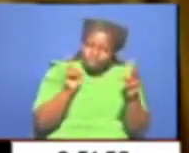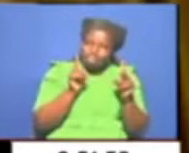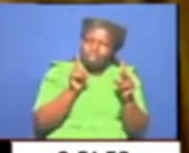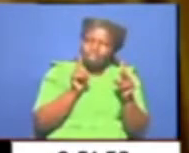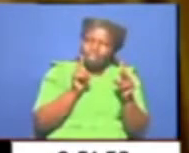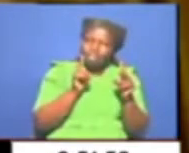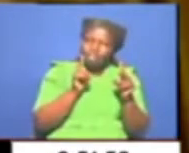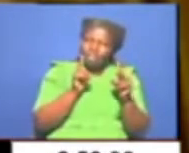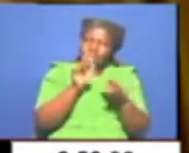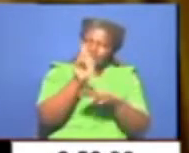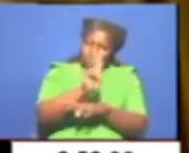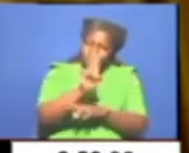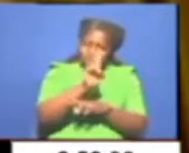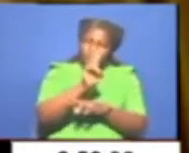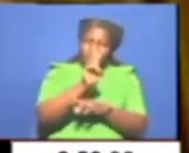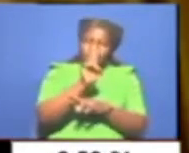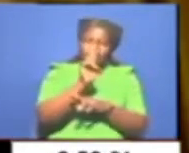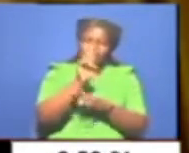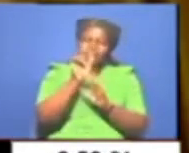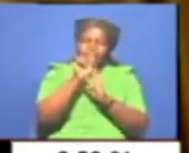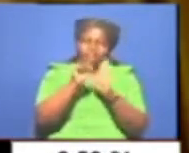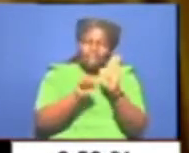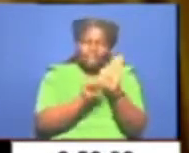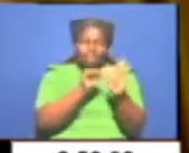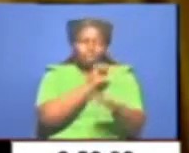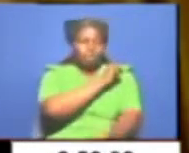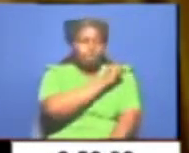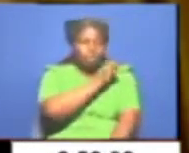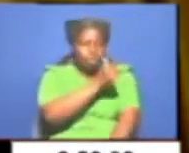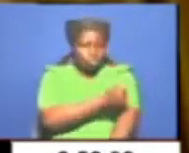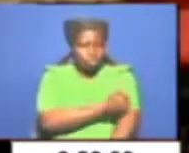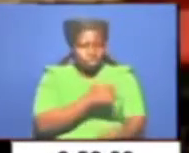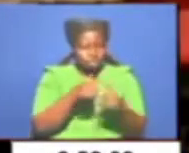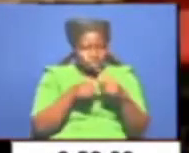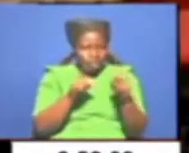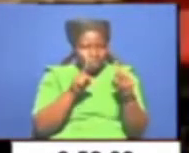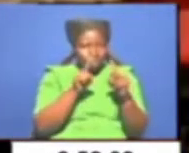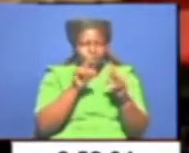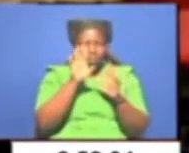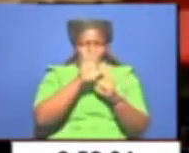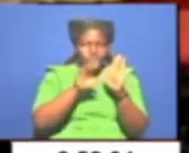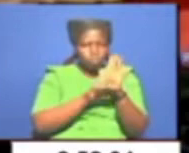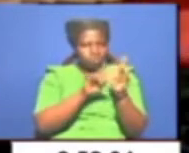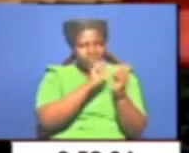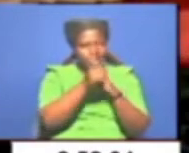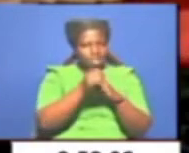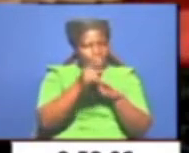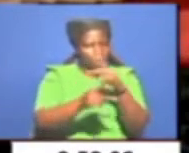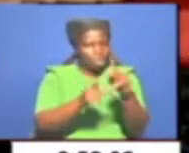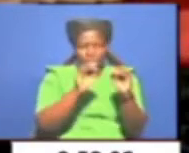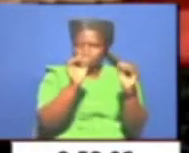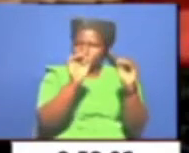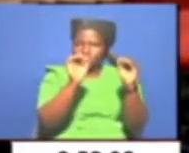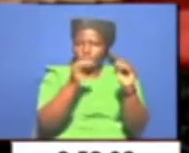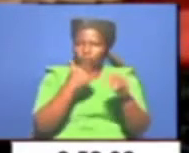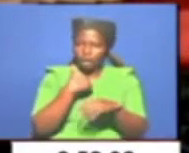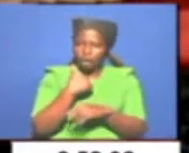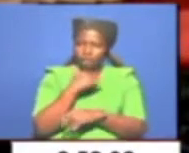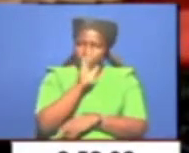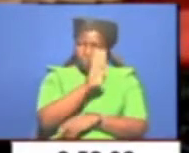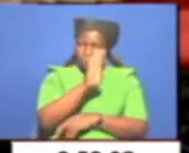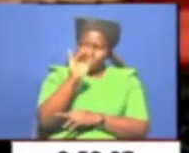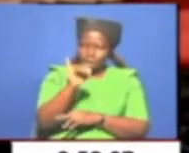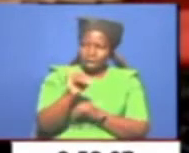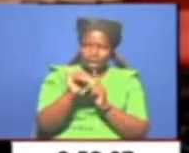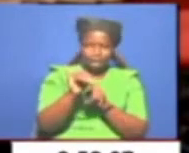state authority in initiating a constitutional change process. We had the BBI. We've just been referred